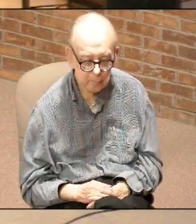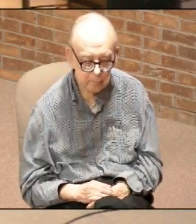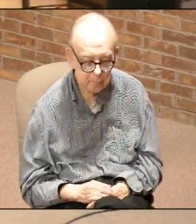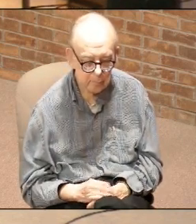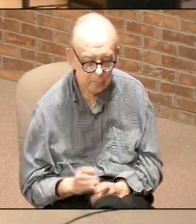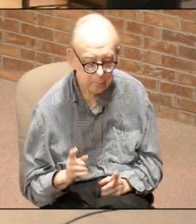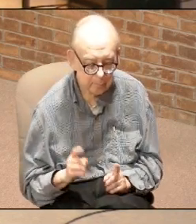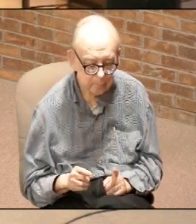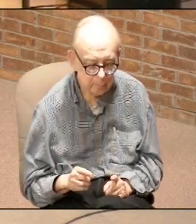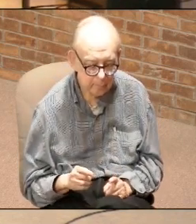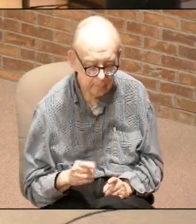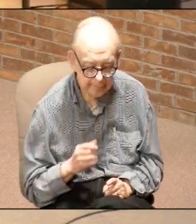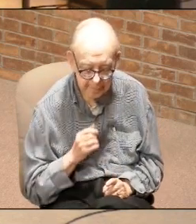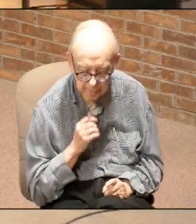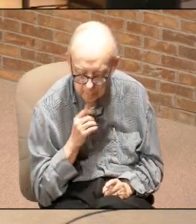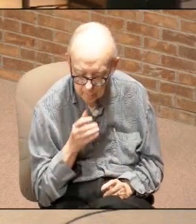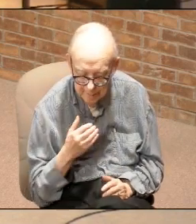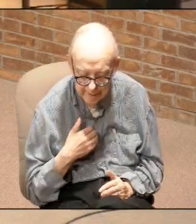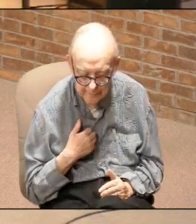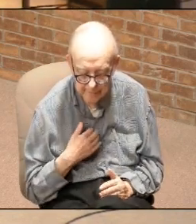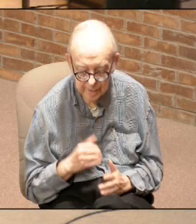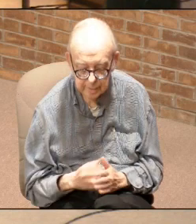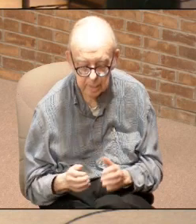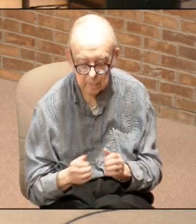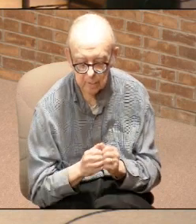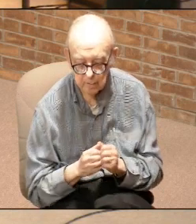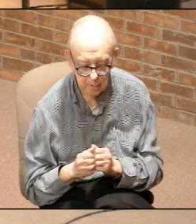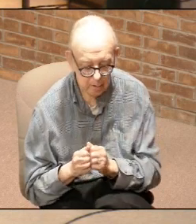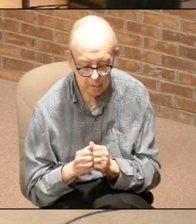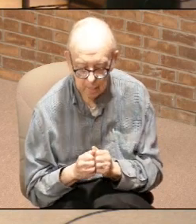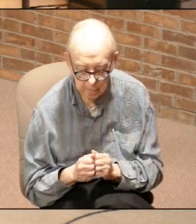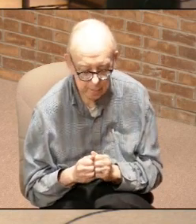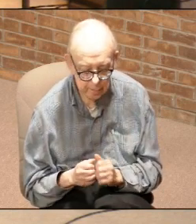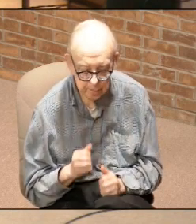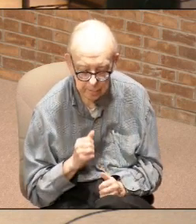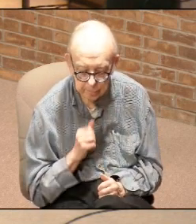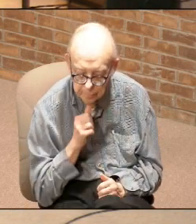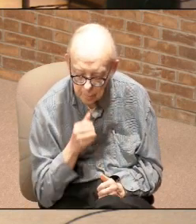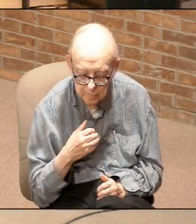when you don't gather together you don't get strength